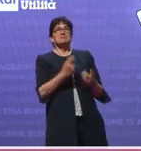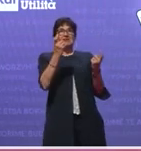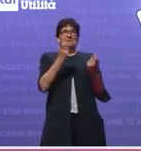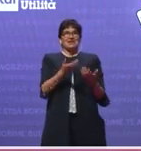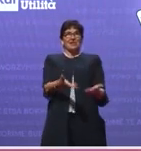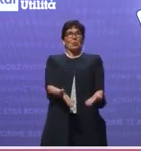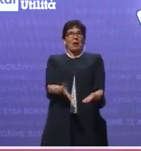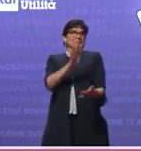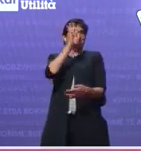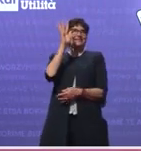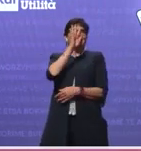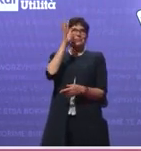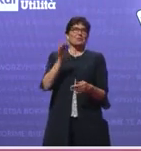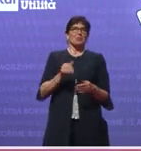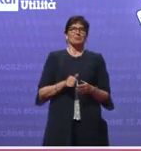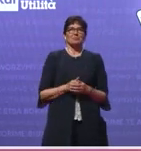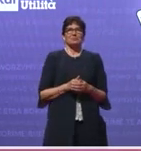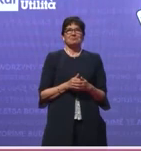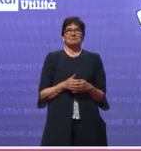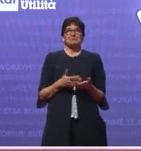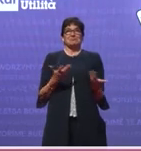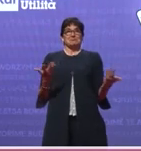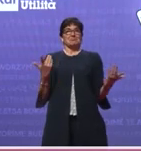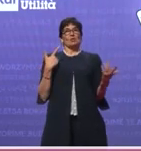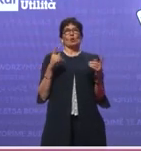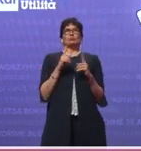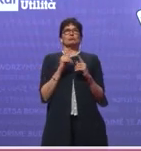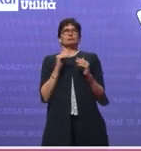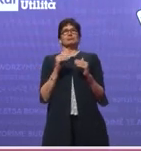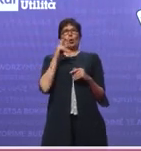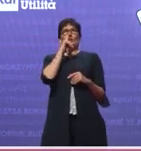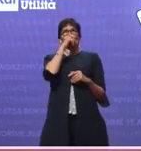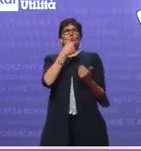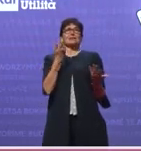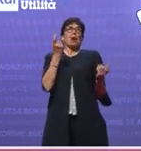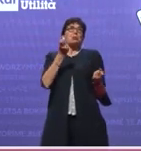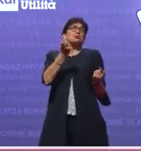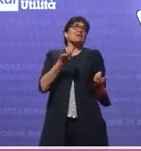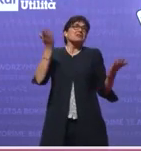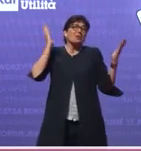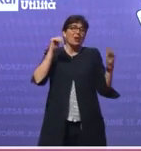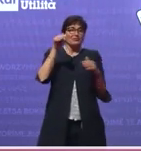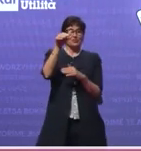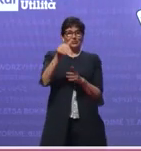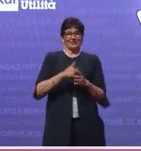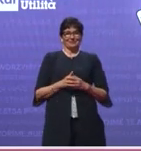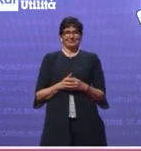have prototypes of these capabilities, but putting them all together in a